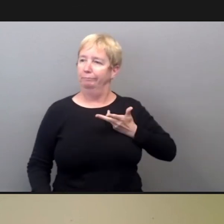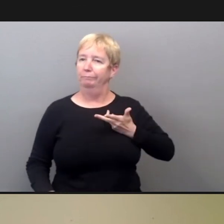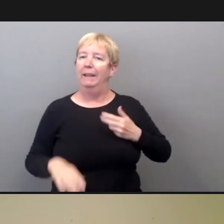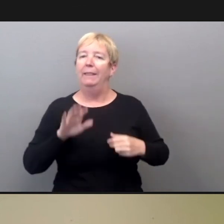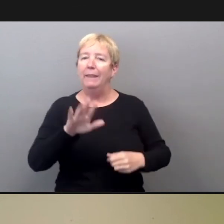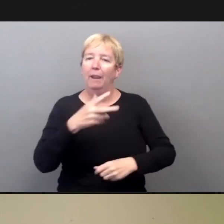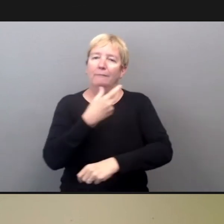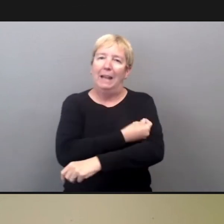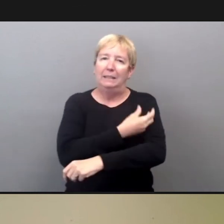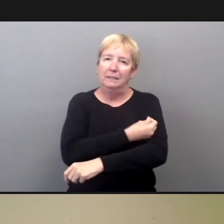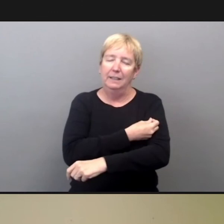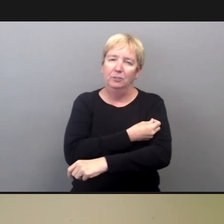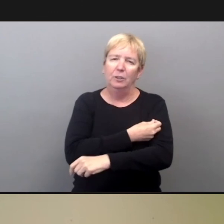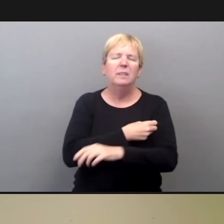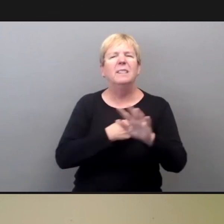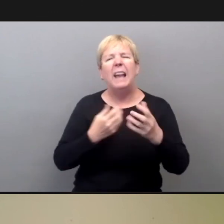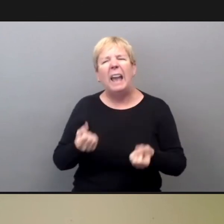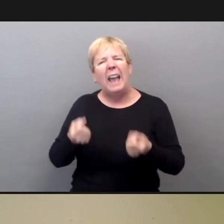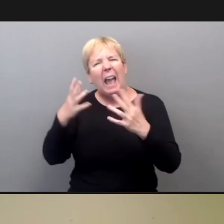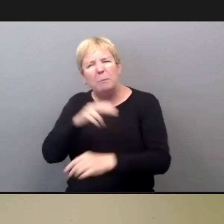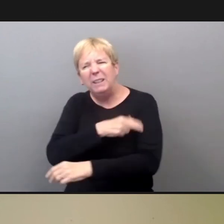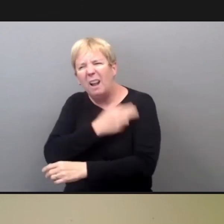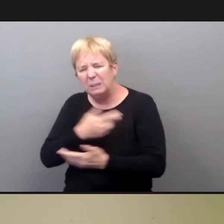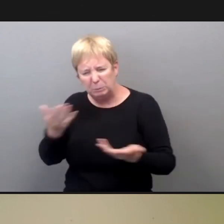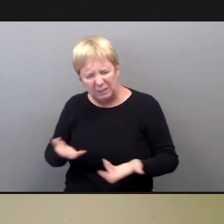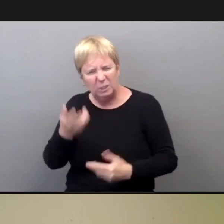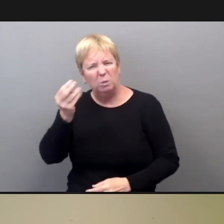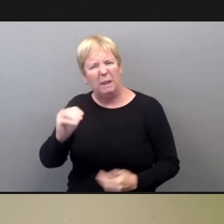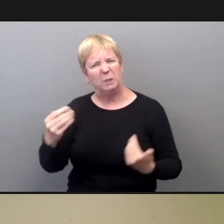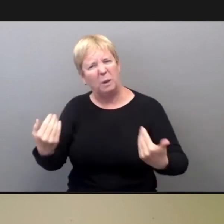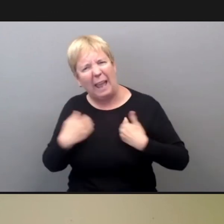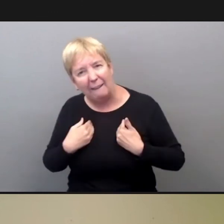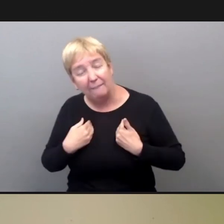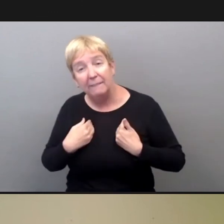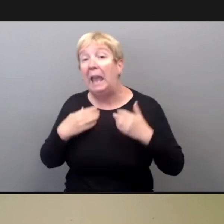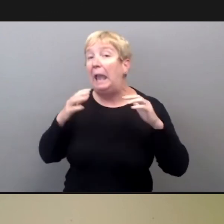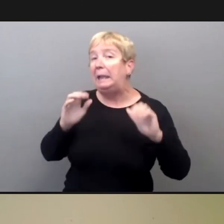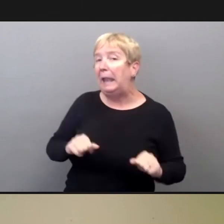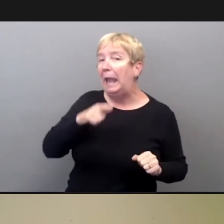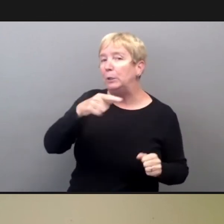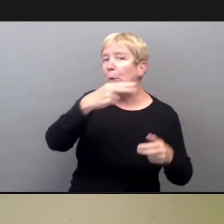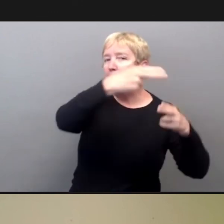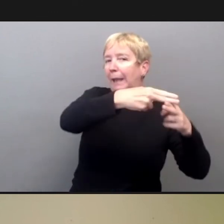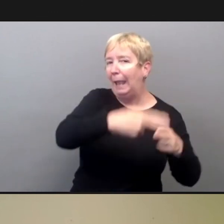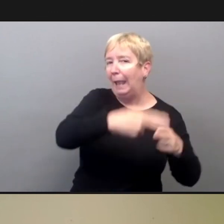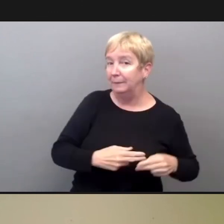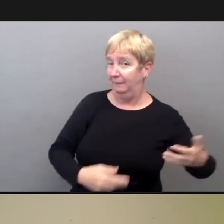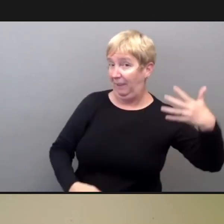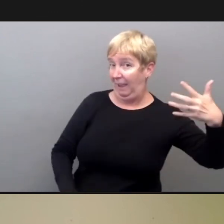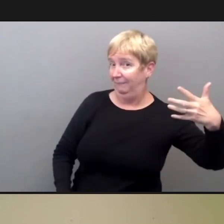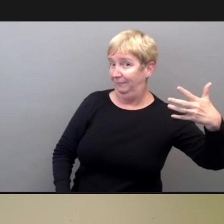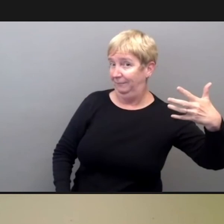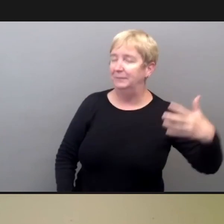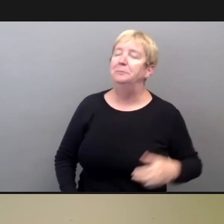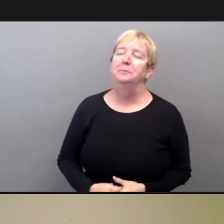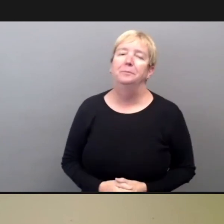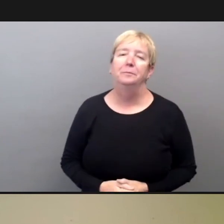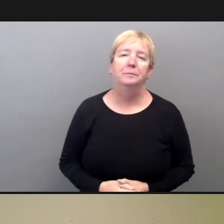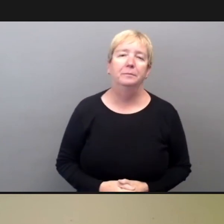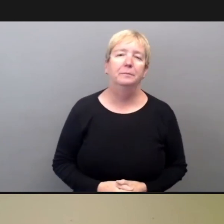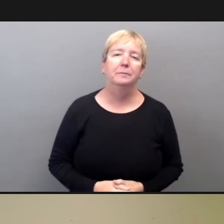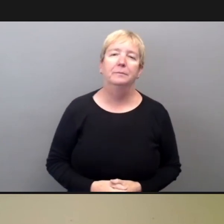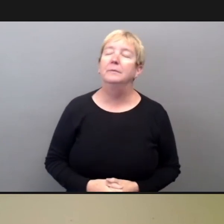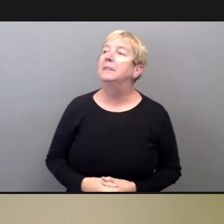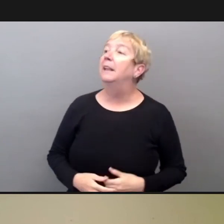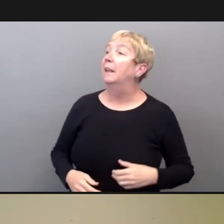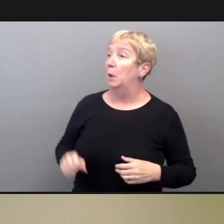remind us how many hospitals total there are in the state? And can you say which 5 hospitals those are? So I'll answer the second